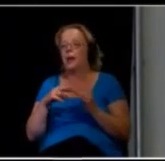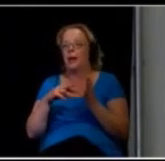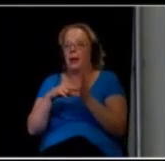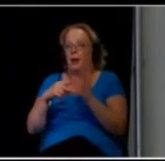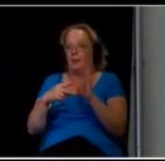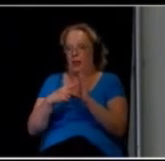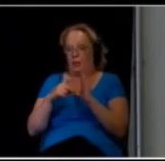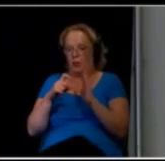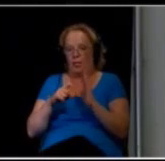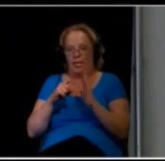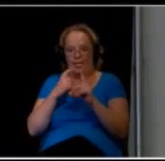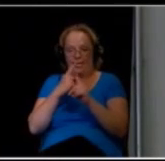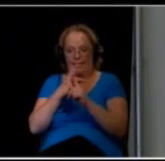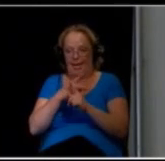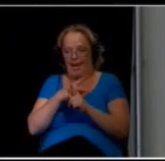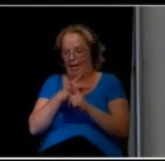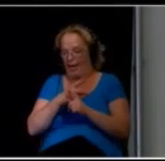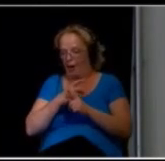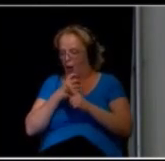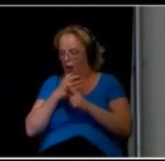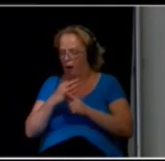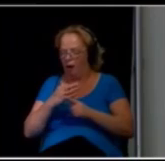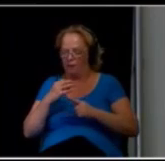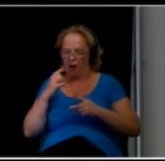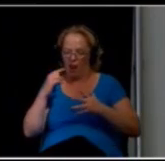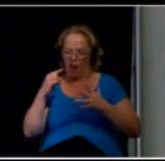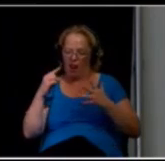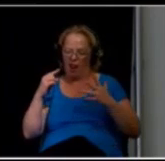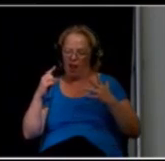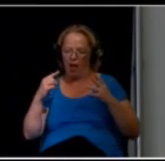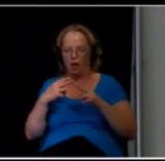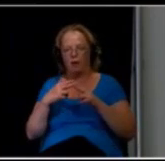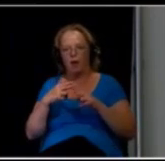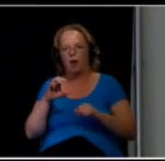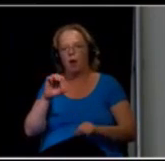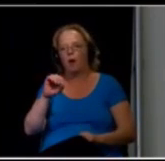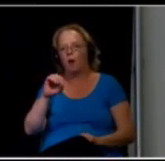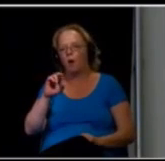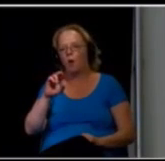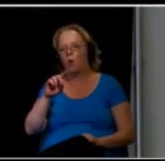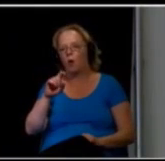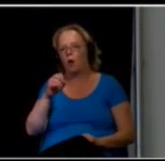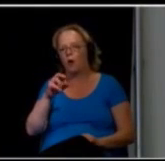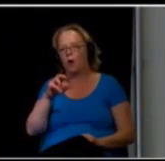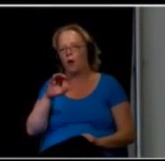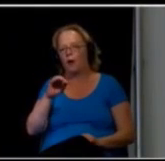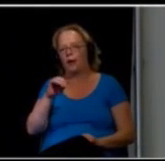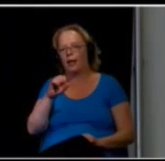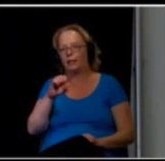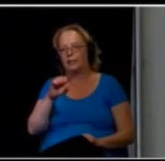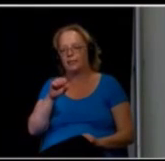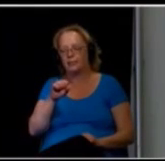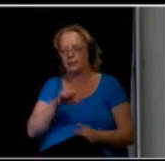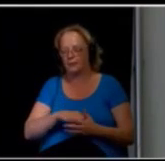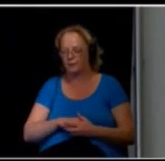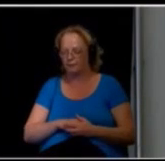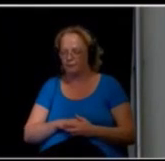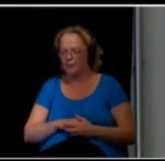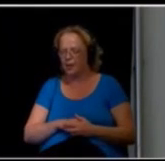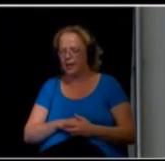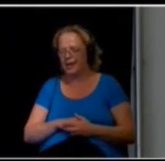care of all of the corner cases, and there are many corner cases. The real question for autopilot is not, can you know, is it going to